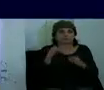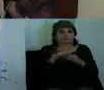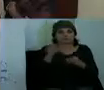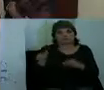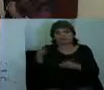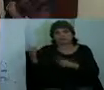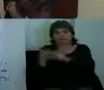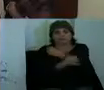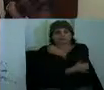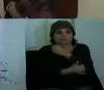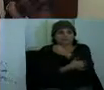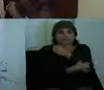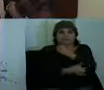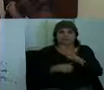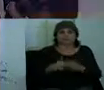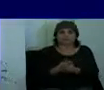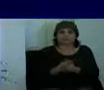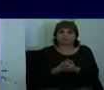countries.